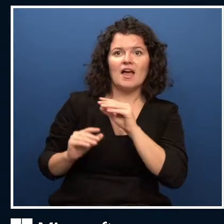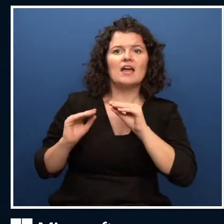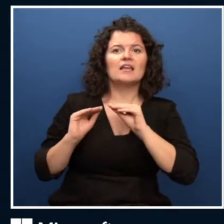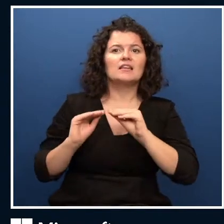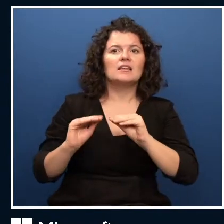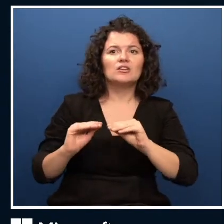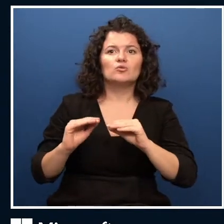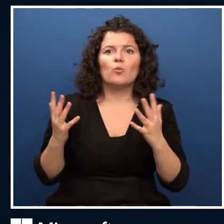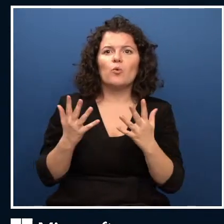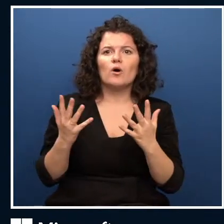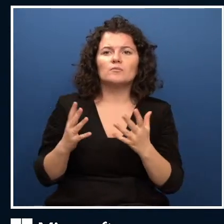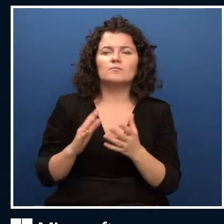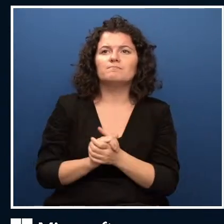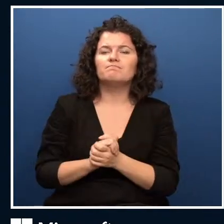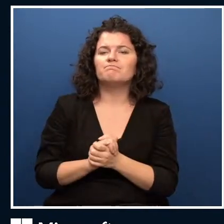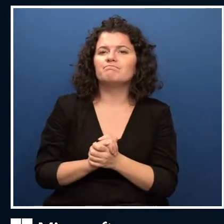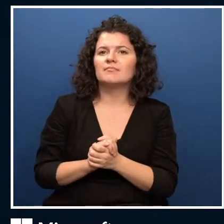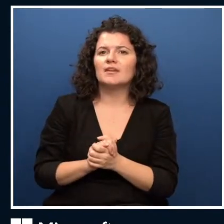of the